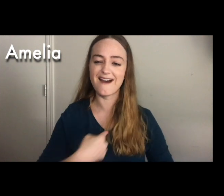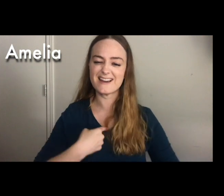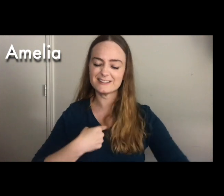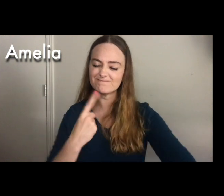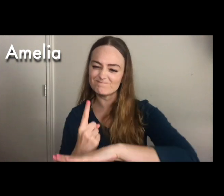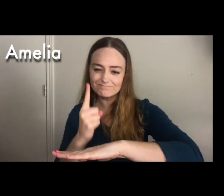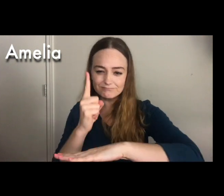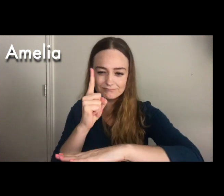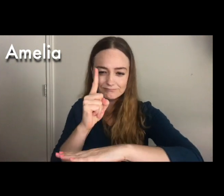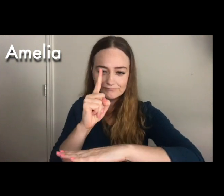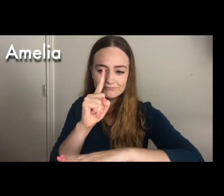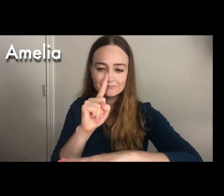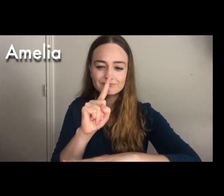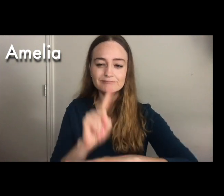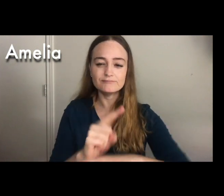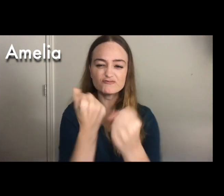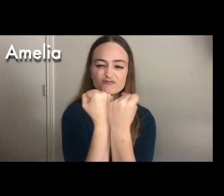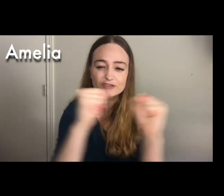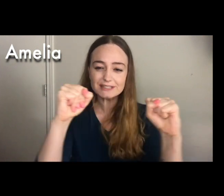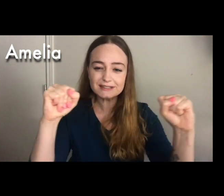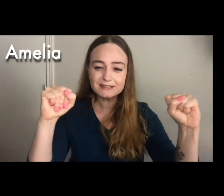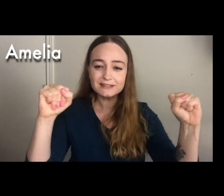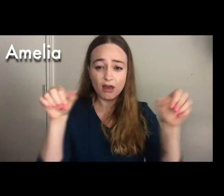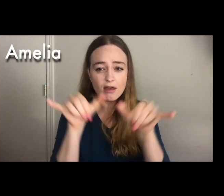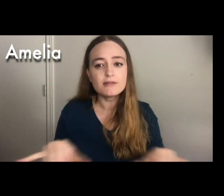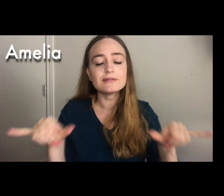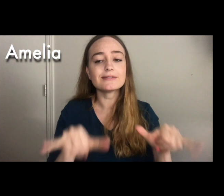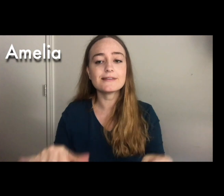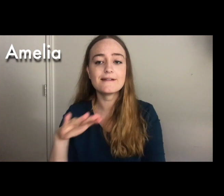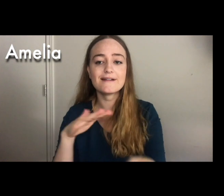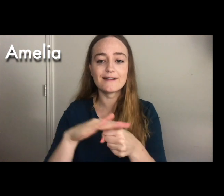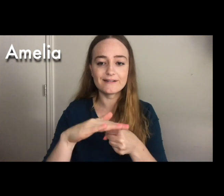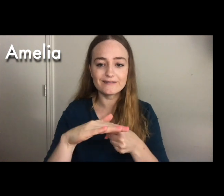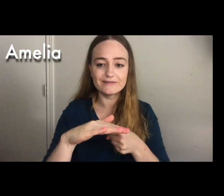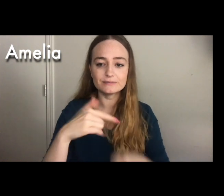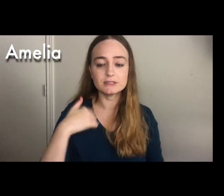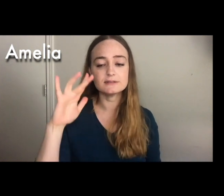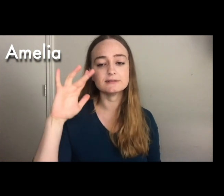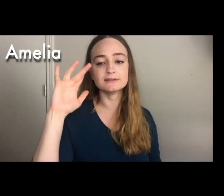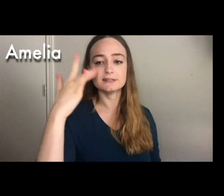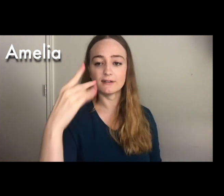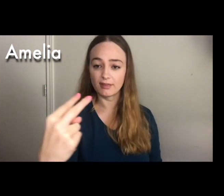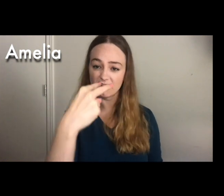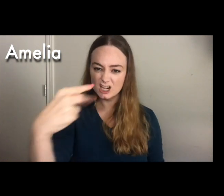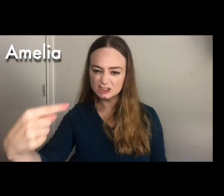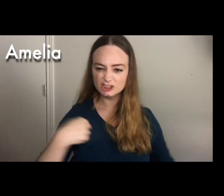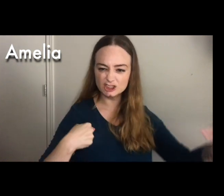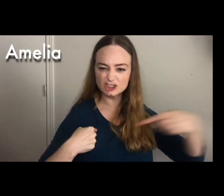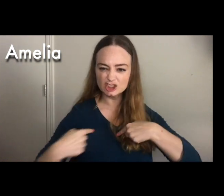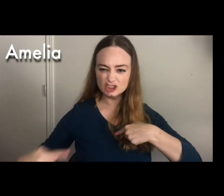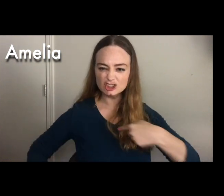Maybe it's time I started pushing and breaking things, water in my path. I'm sick